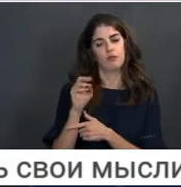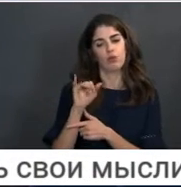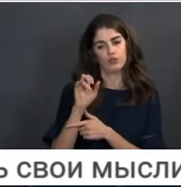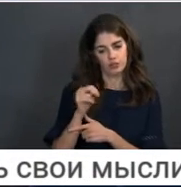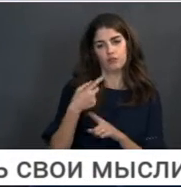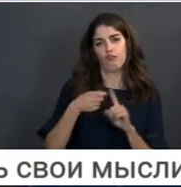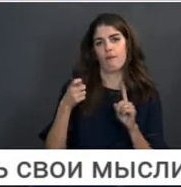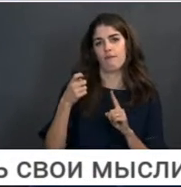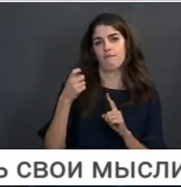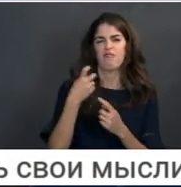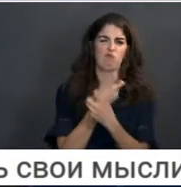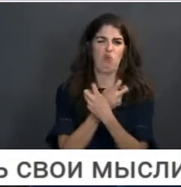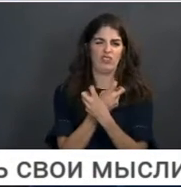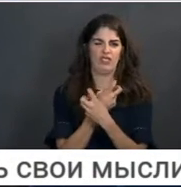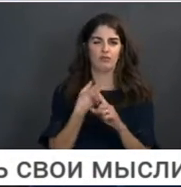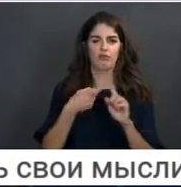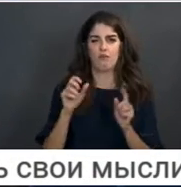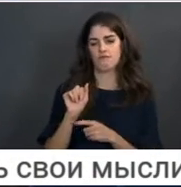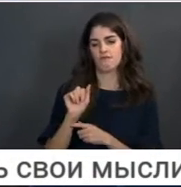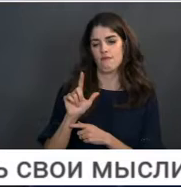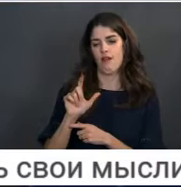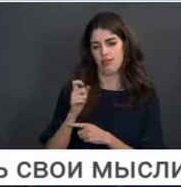includes I'm